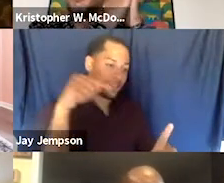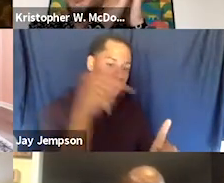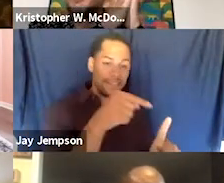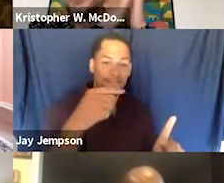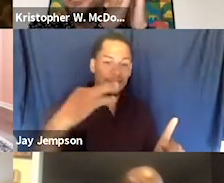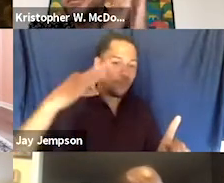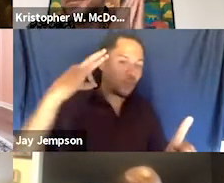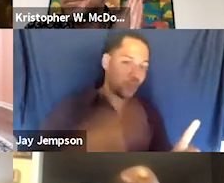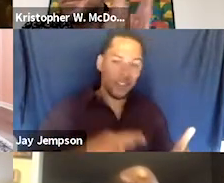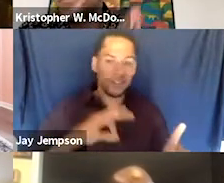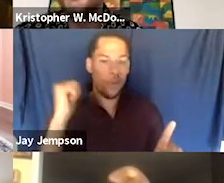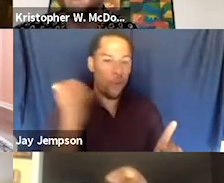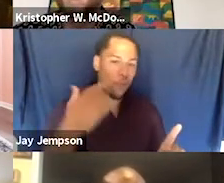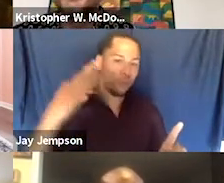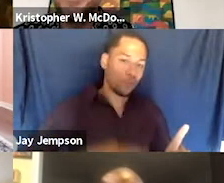You got it.